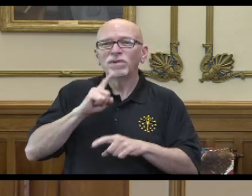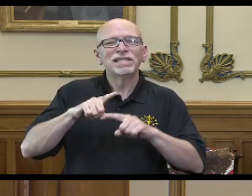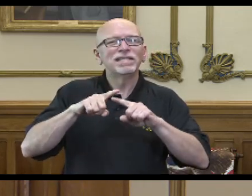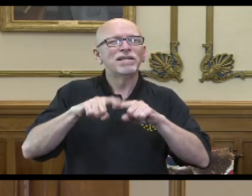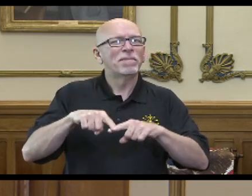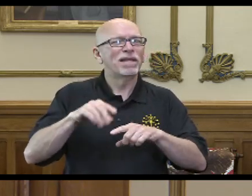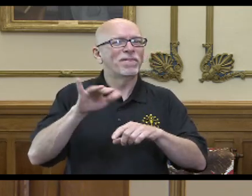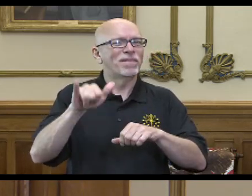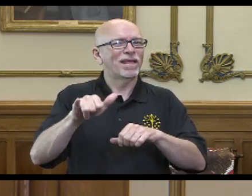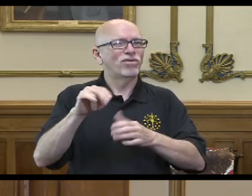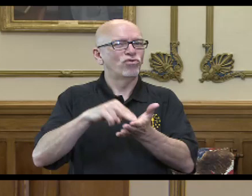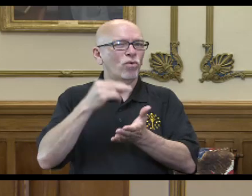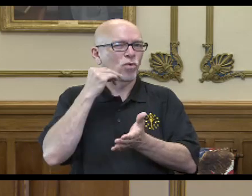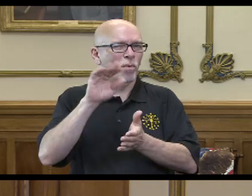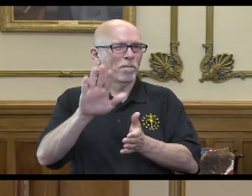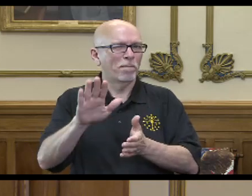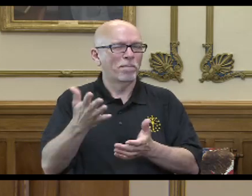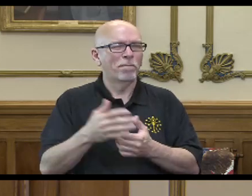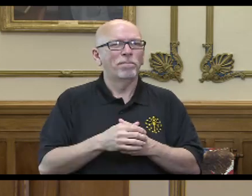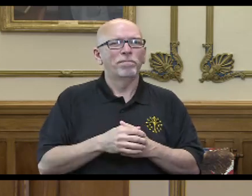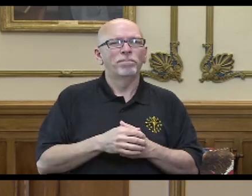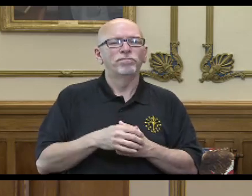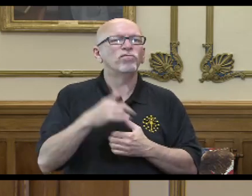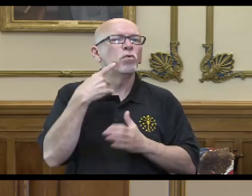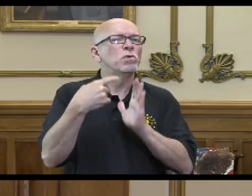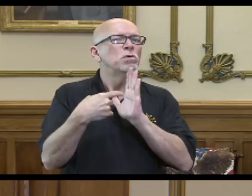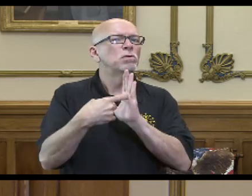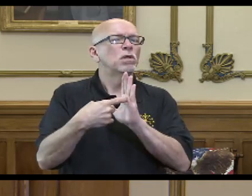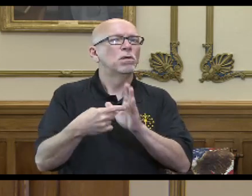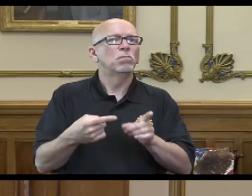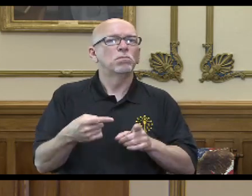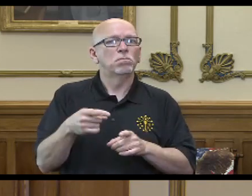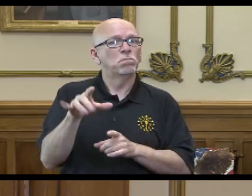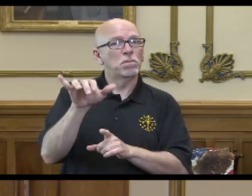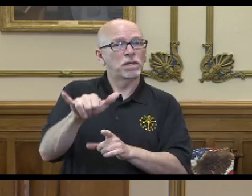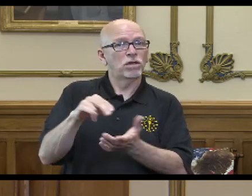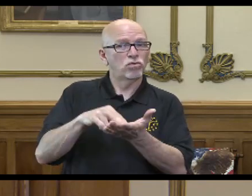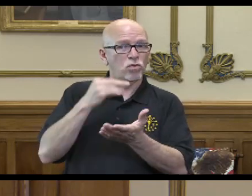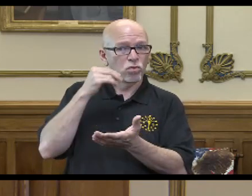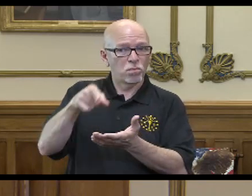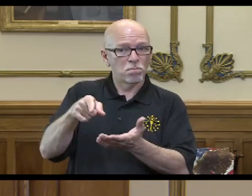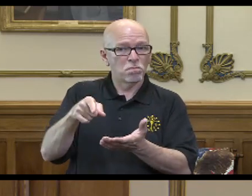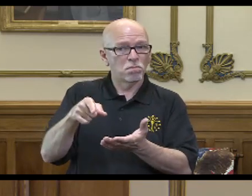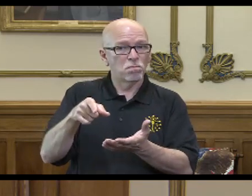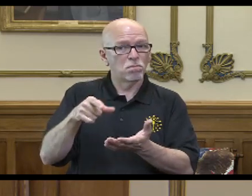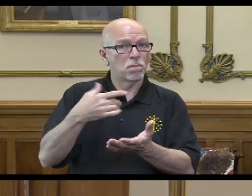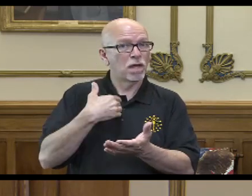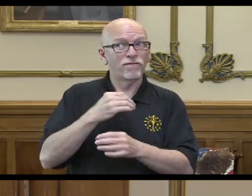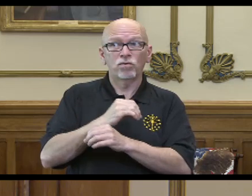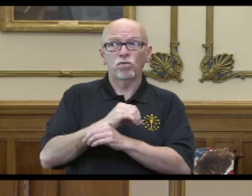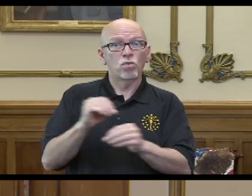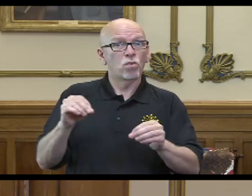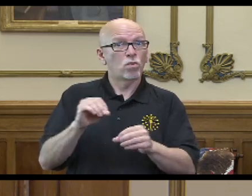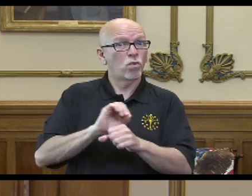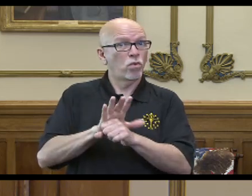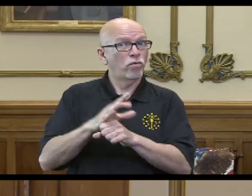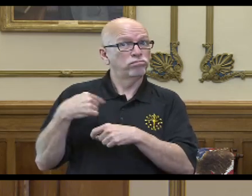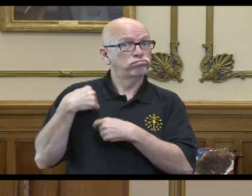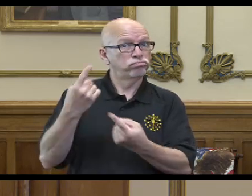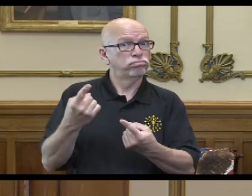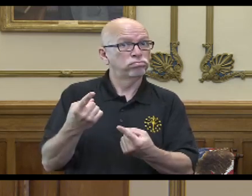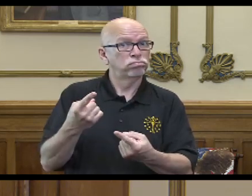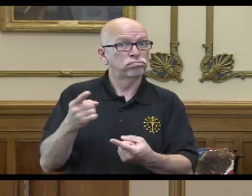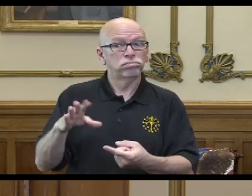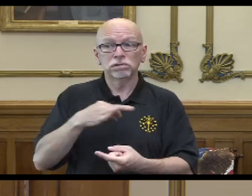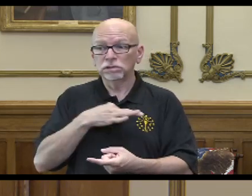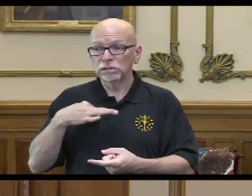bit on the nursing home. So for instance, are they a facility that has had no cases of COVID in either the